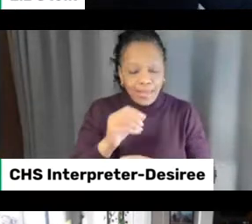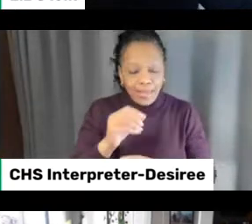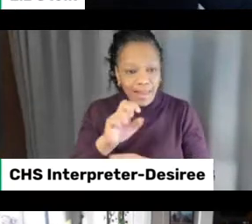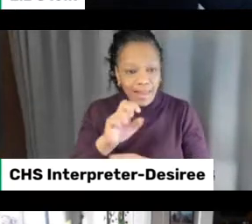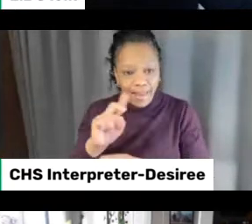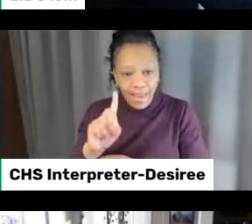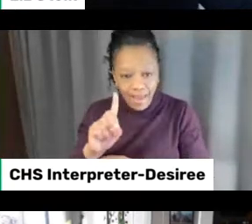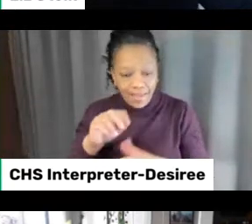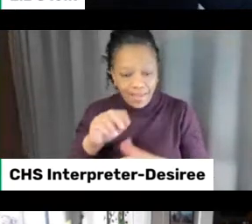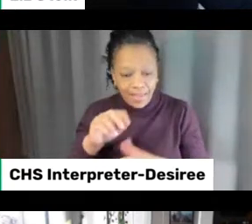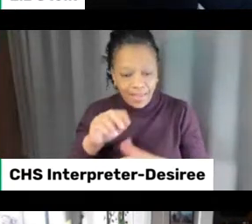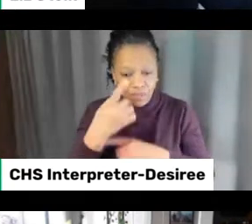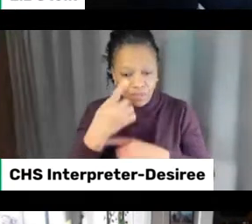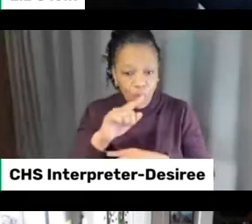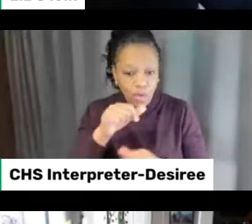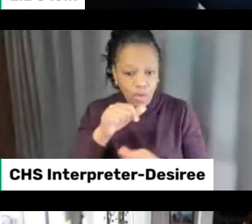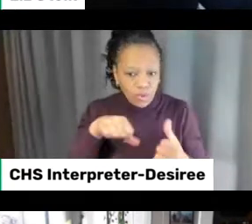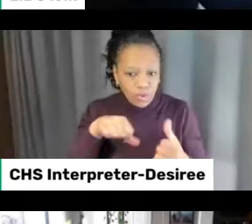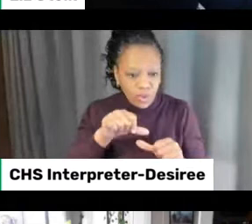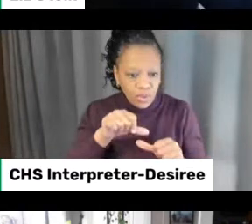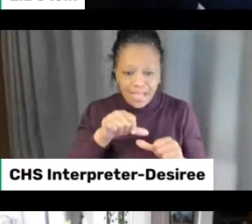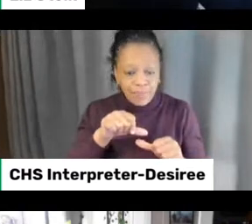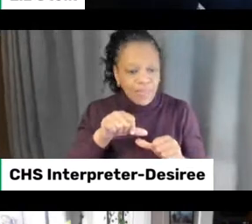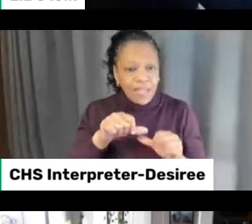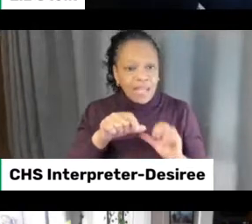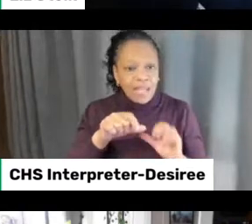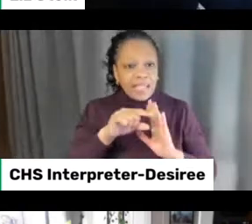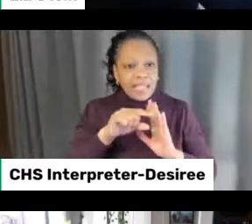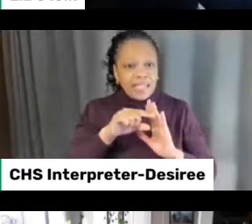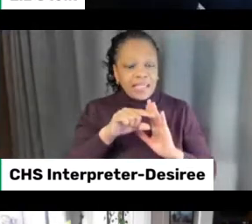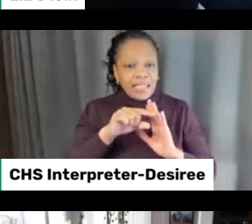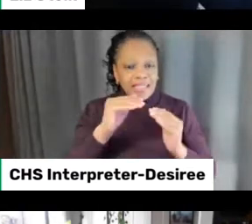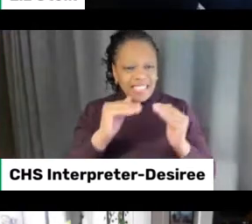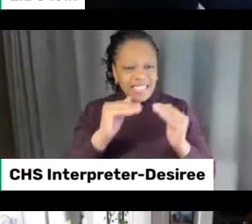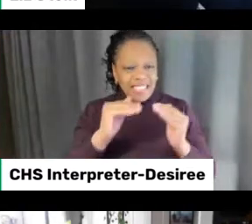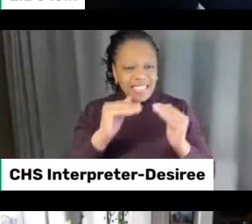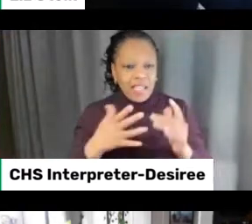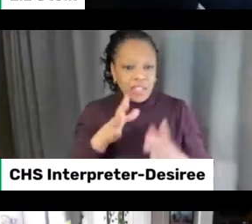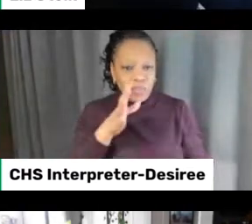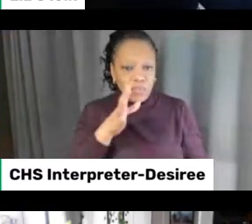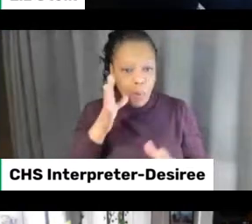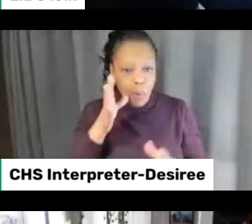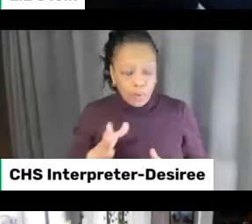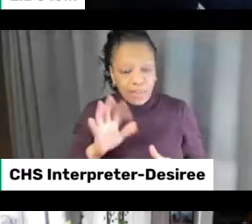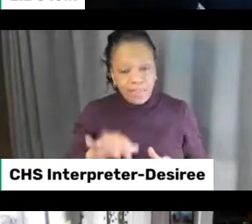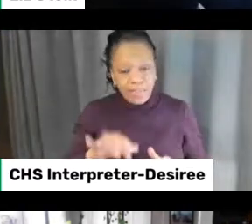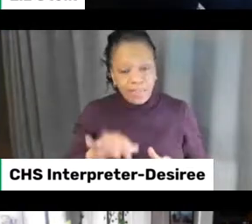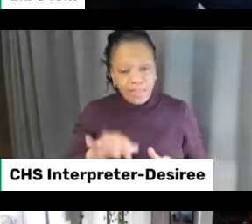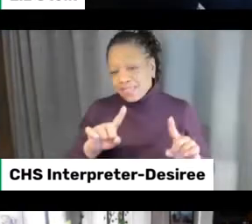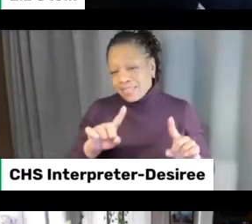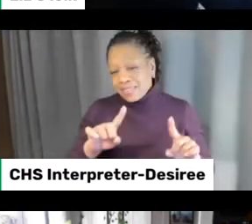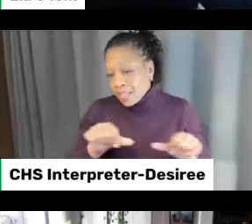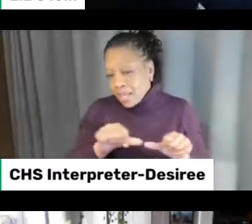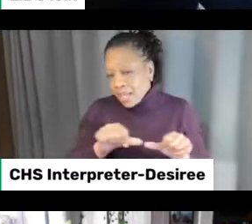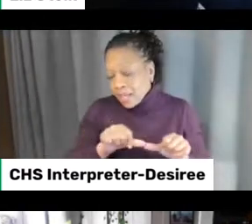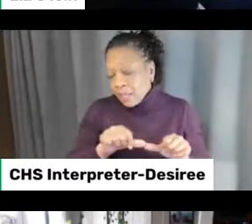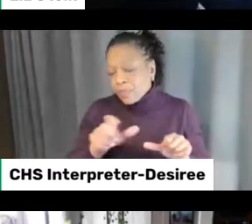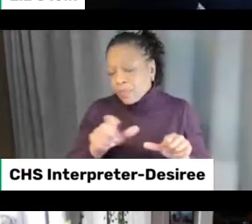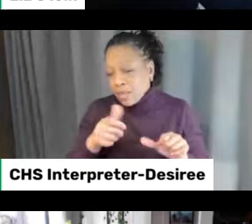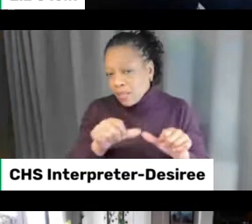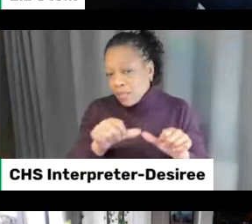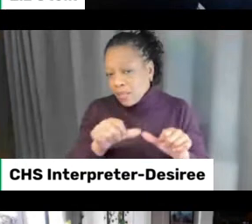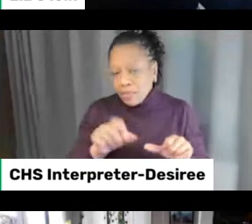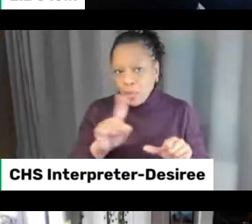and socially disadvantaged farmers. This is another area where if advocates at the